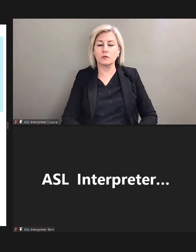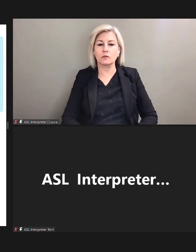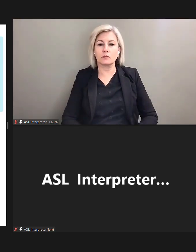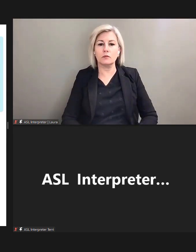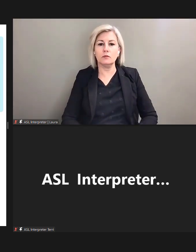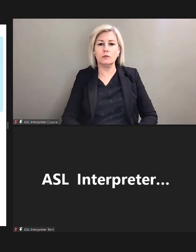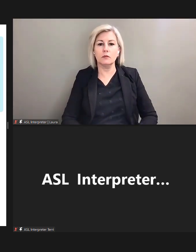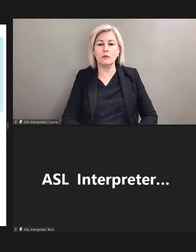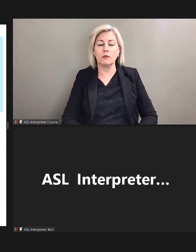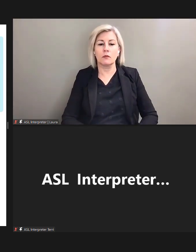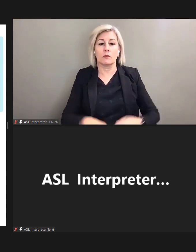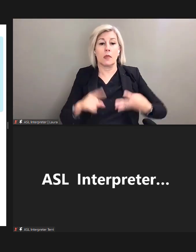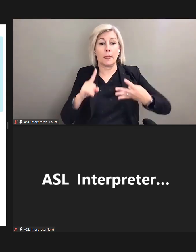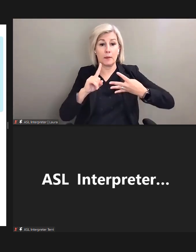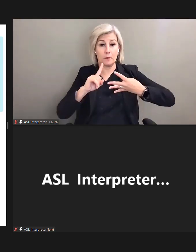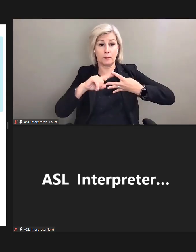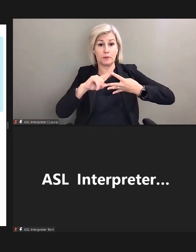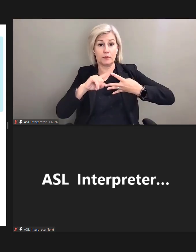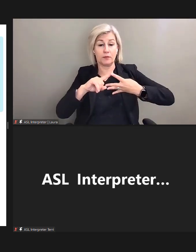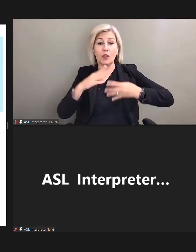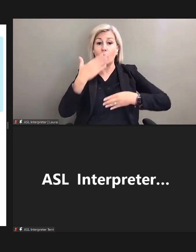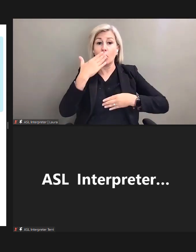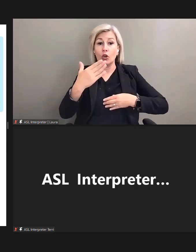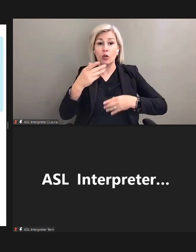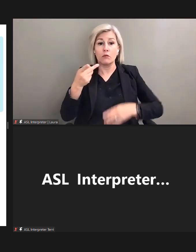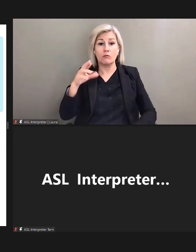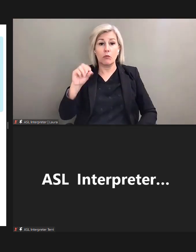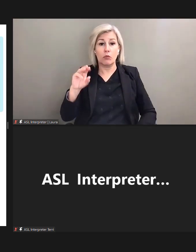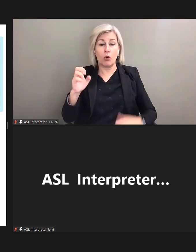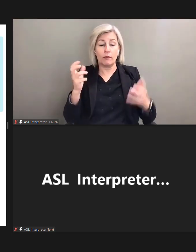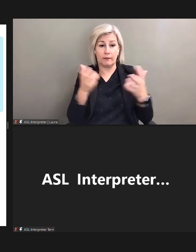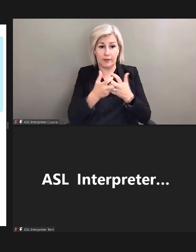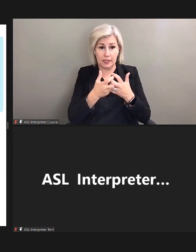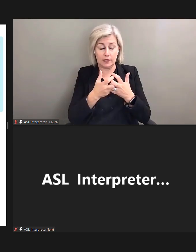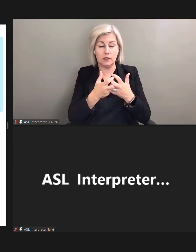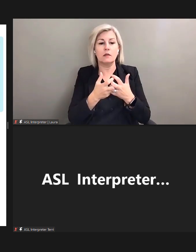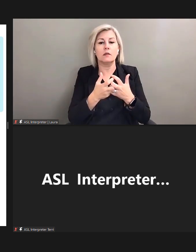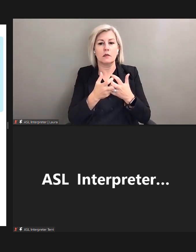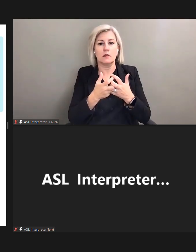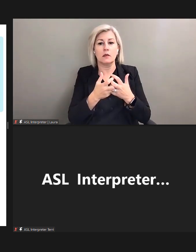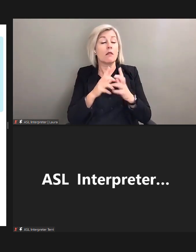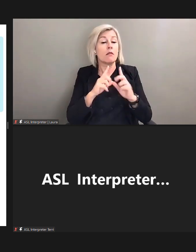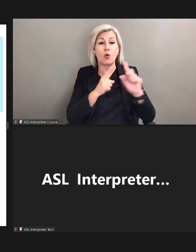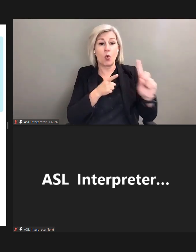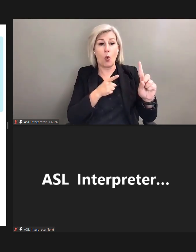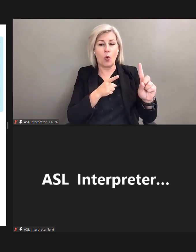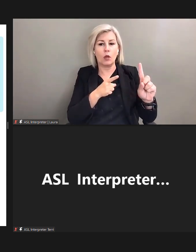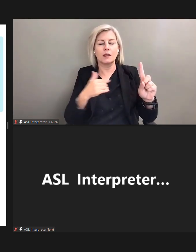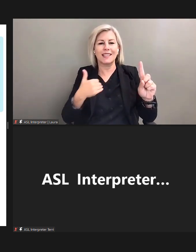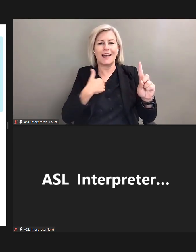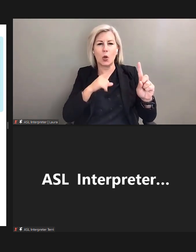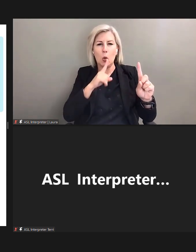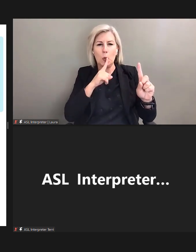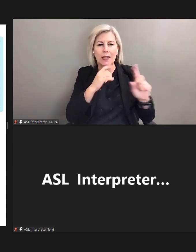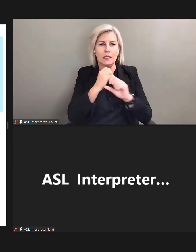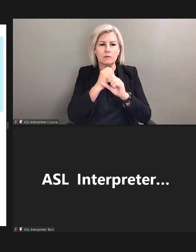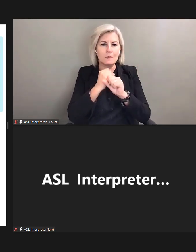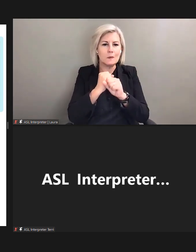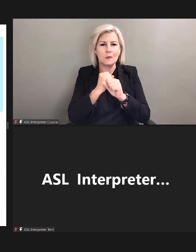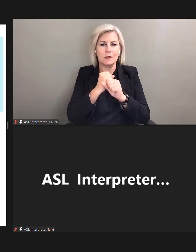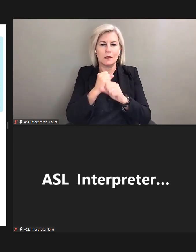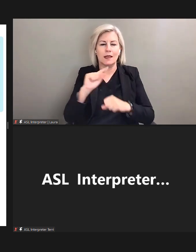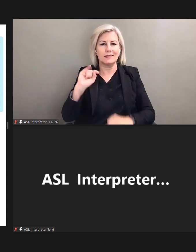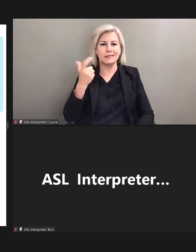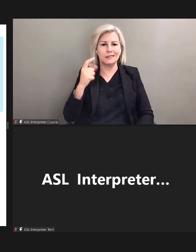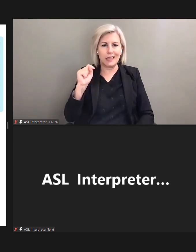Now, the goal with probe fit, the goal with a proper probe placement is that you have a really snug fit. We